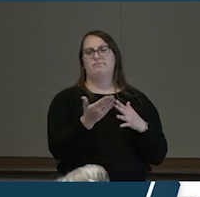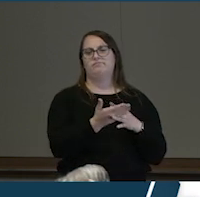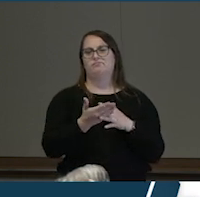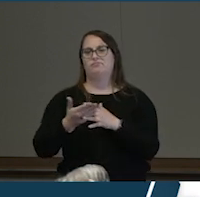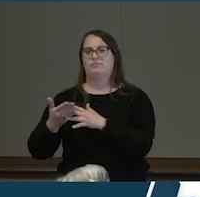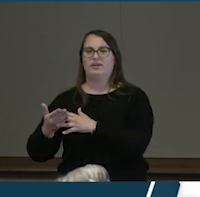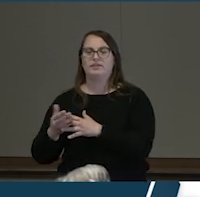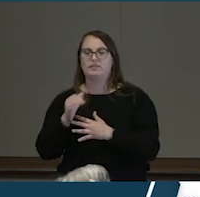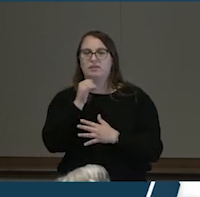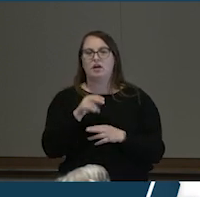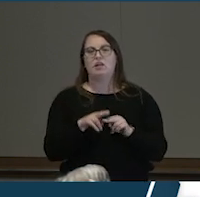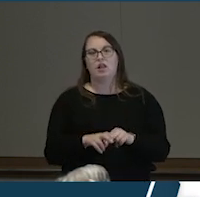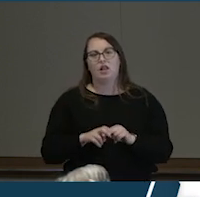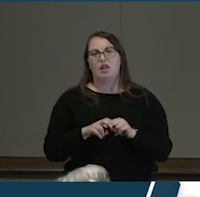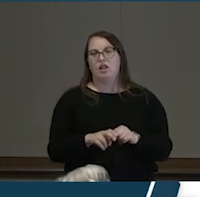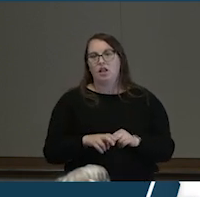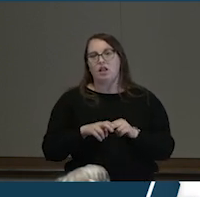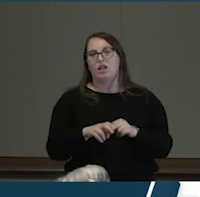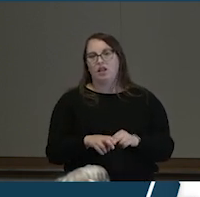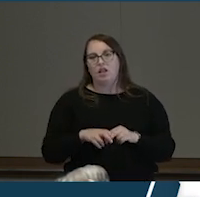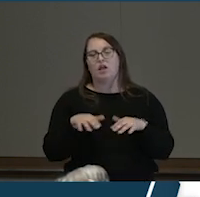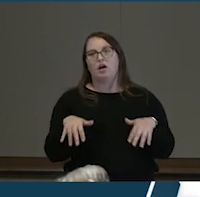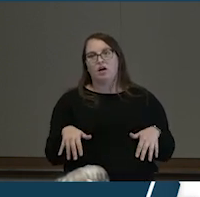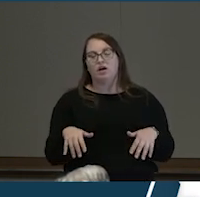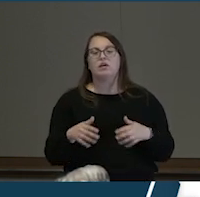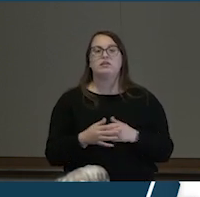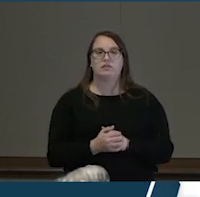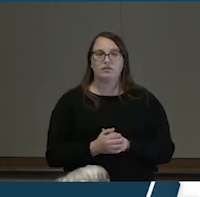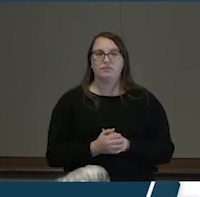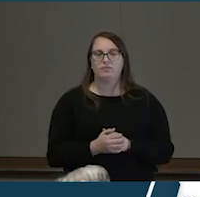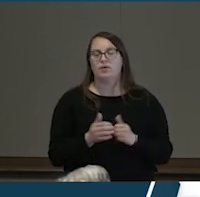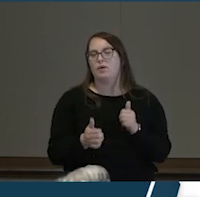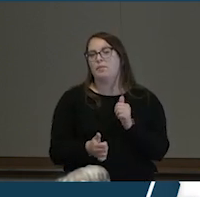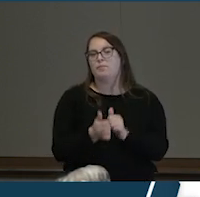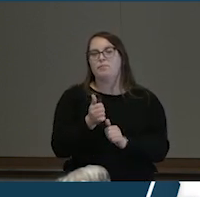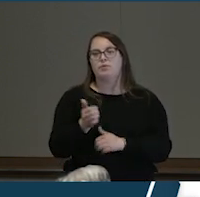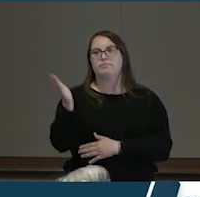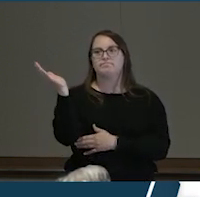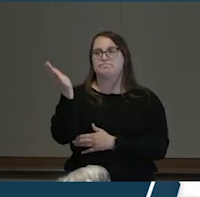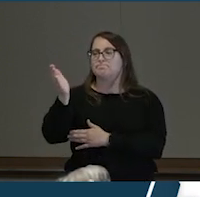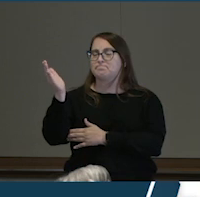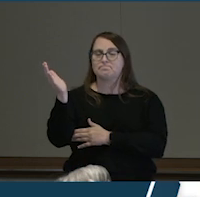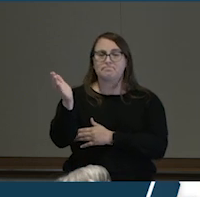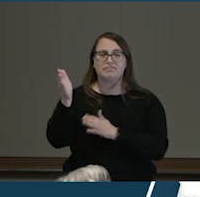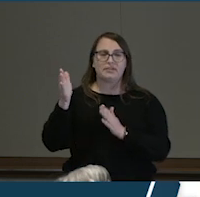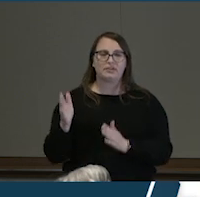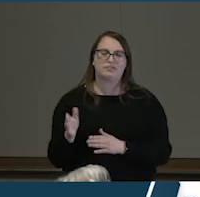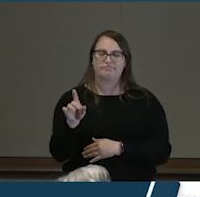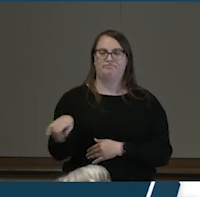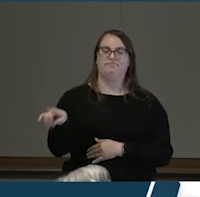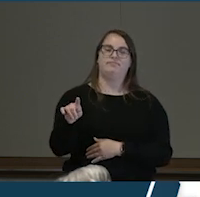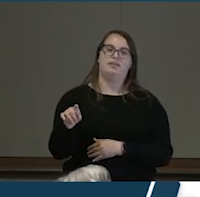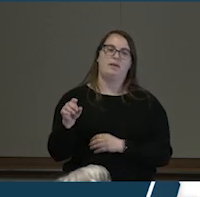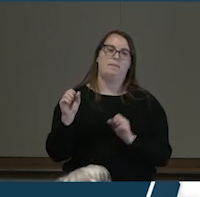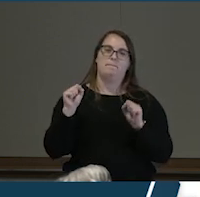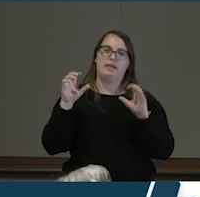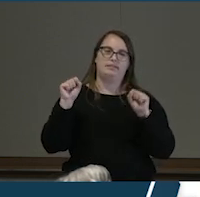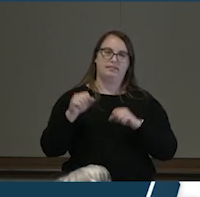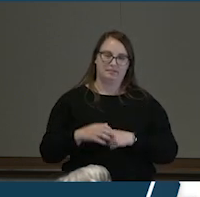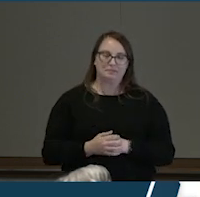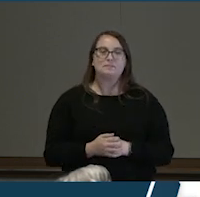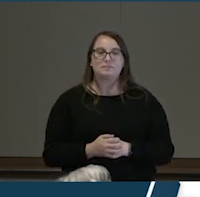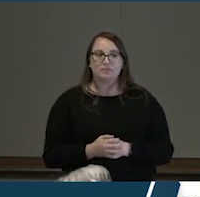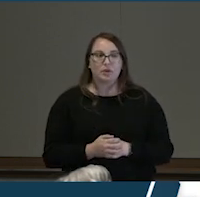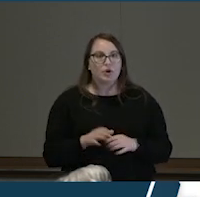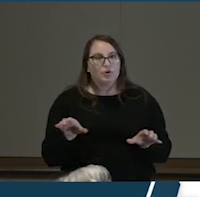not like sitting for all those hours. And most of the speakers are amazing. I mean, they're getting you guys up, moving around. You're doing hands-on activities.